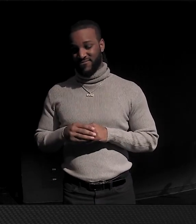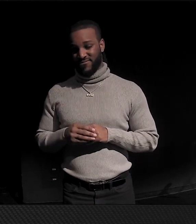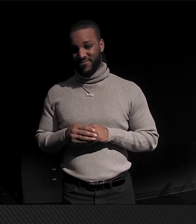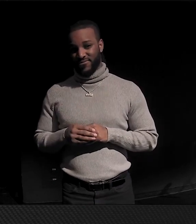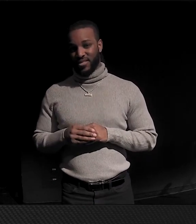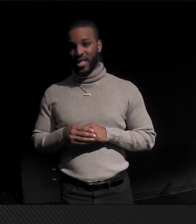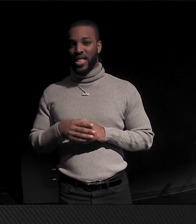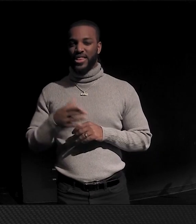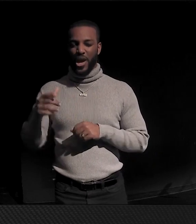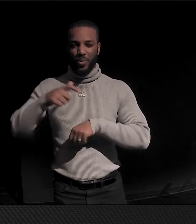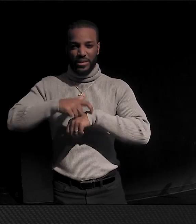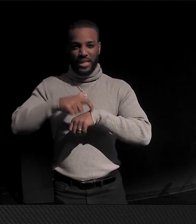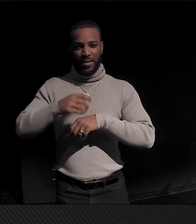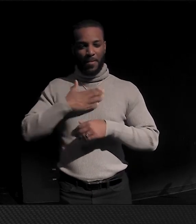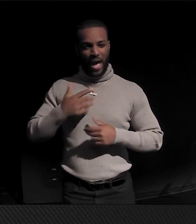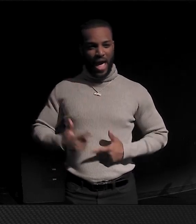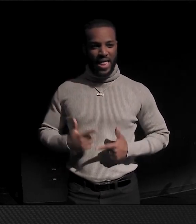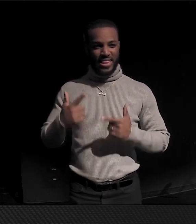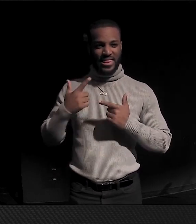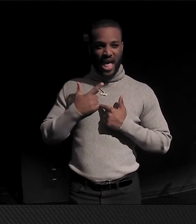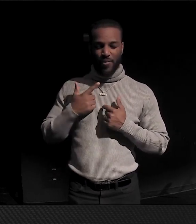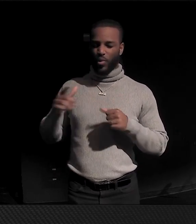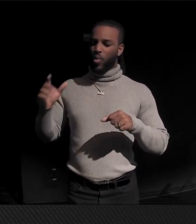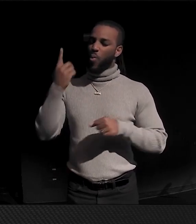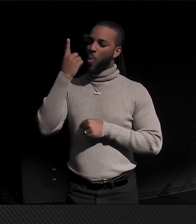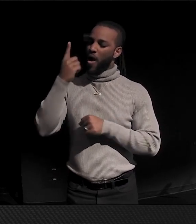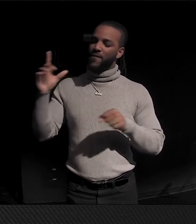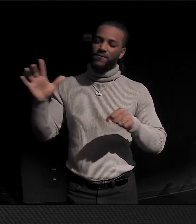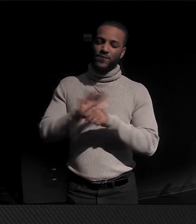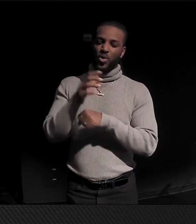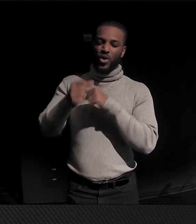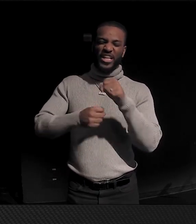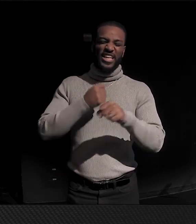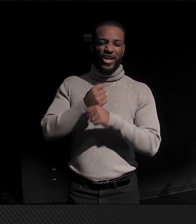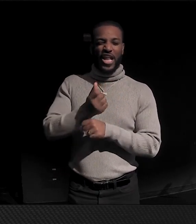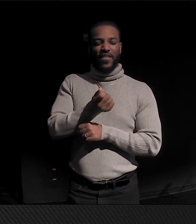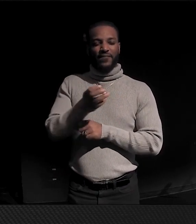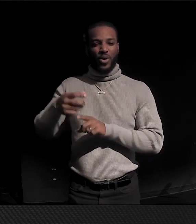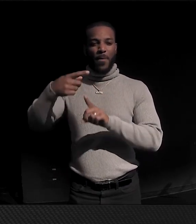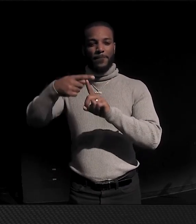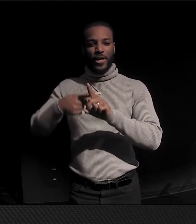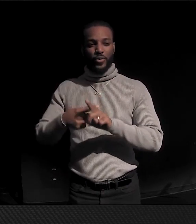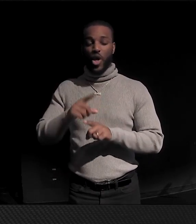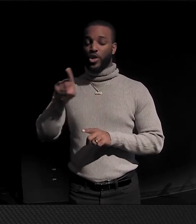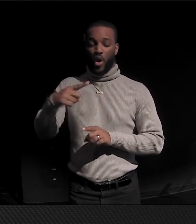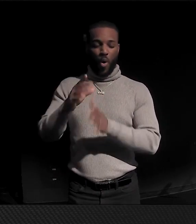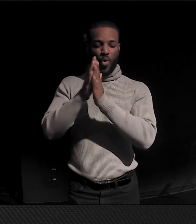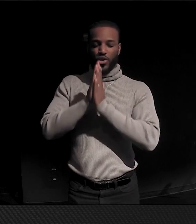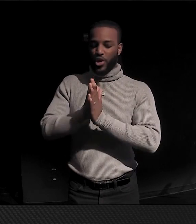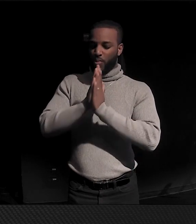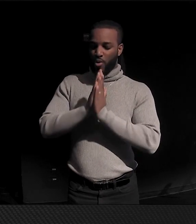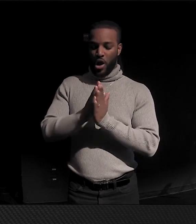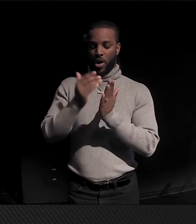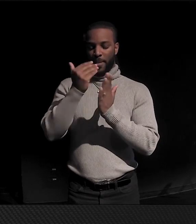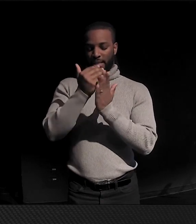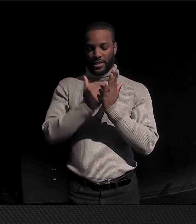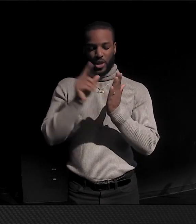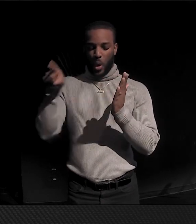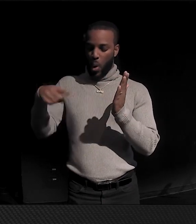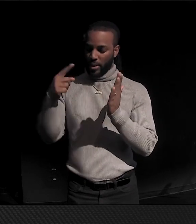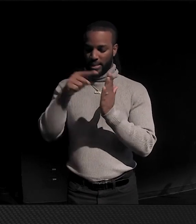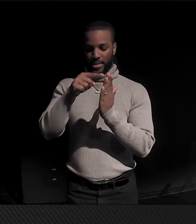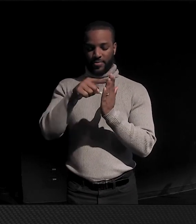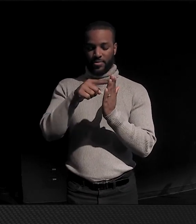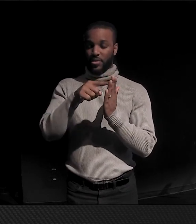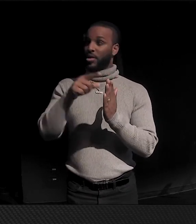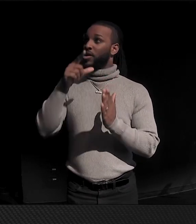There were seasons of my life, there was an entire year and a few more months where the only prayer on my lips was, the